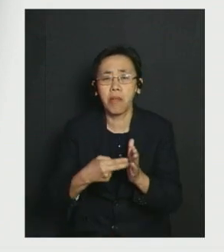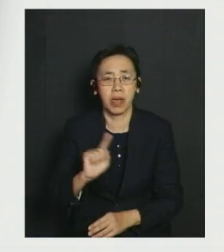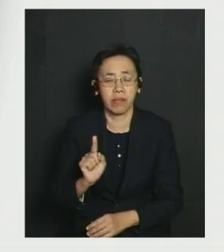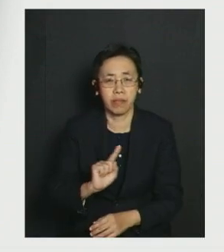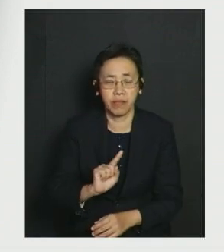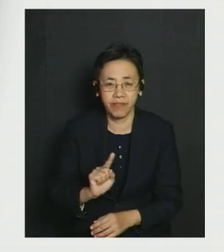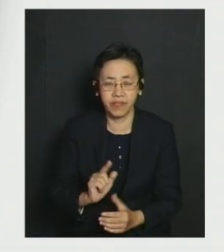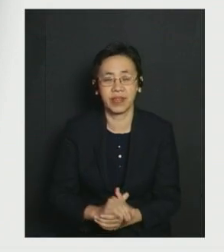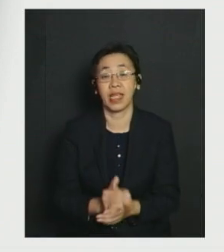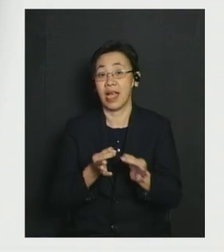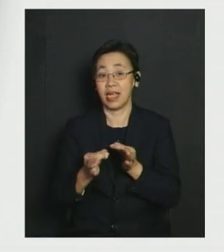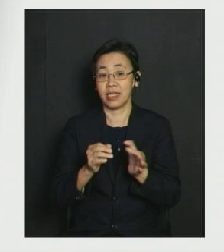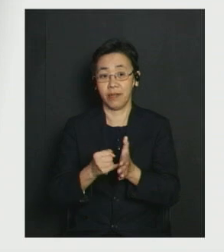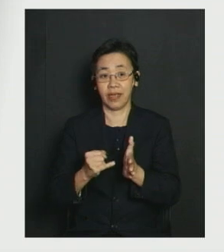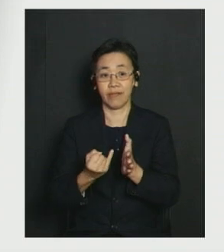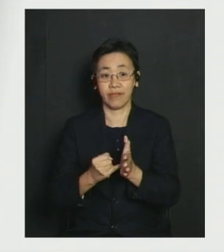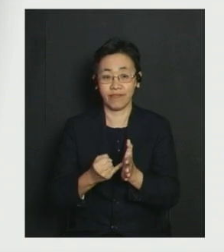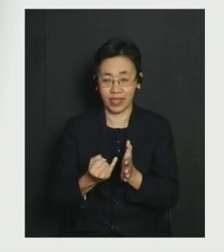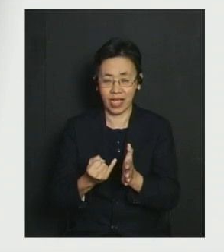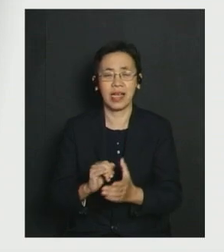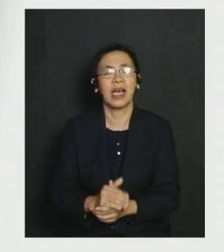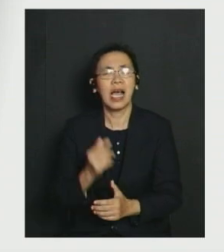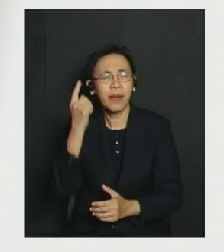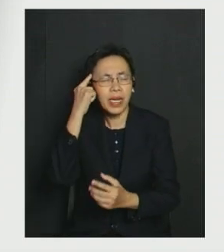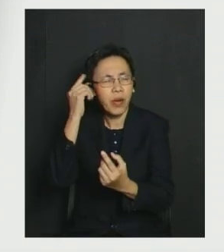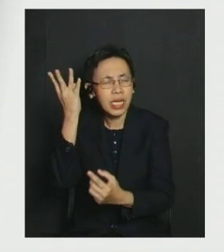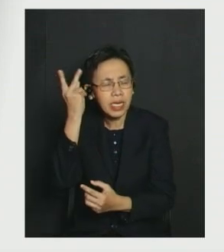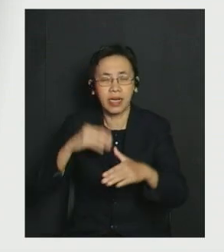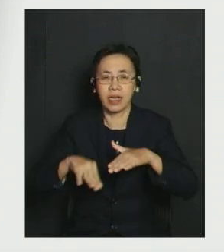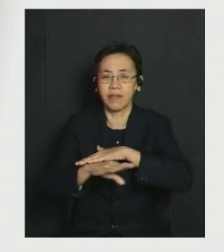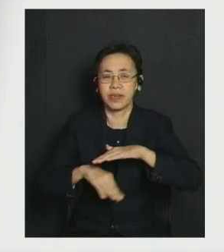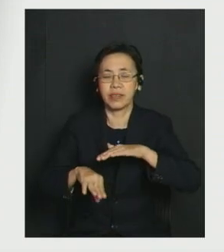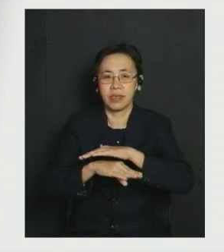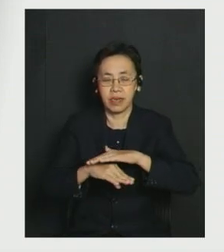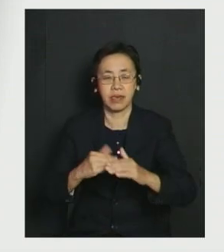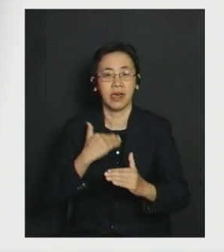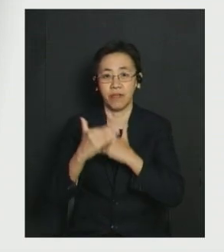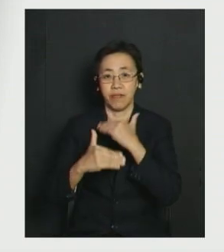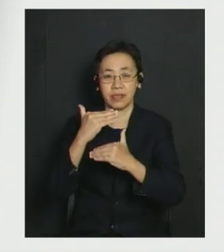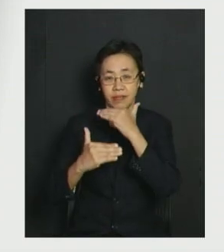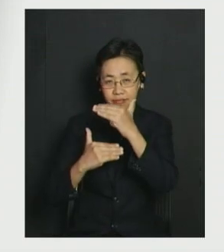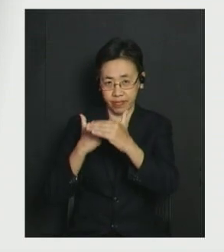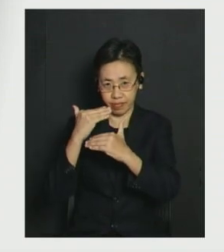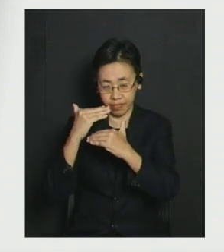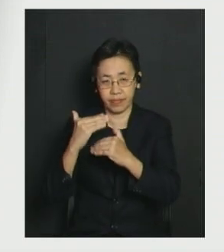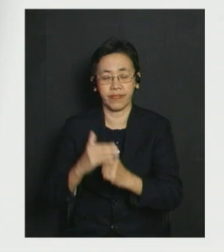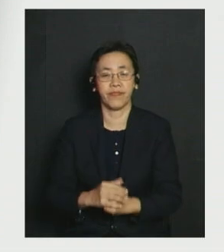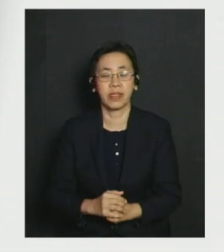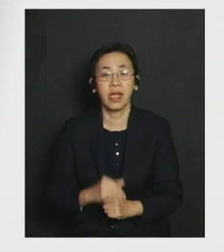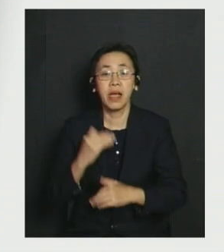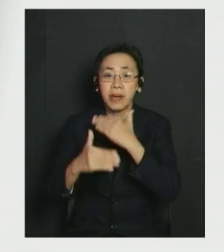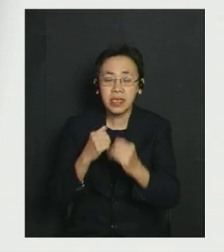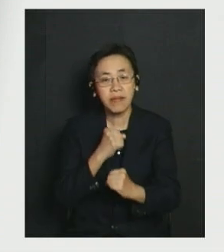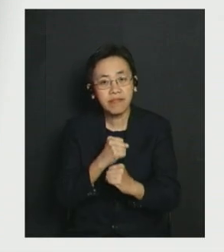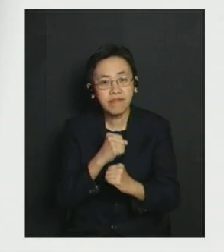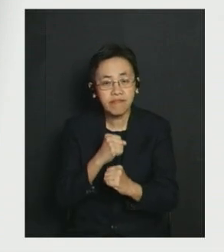principles, you know, that we developed, you know, over time, working across agency, across discipline,